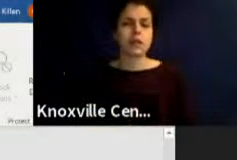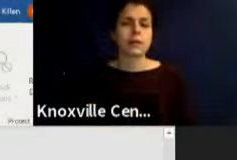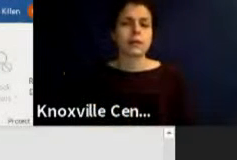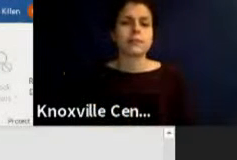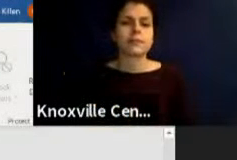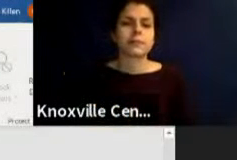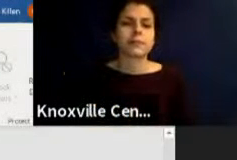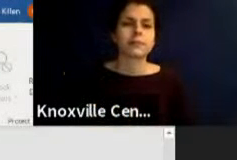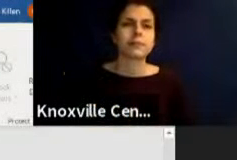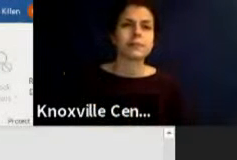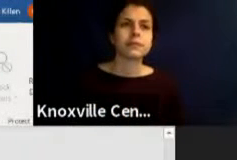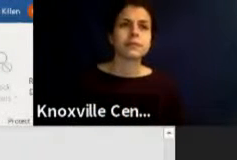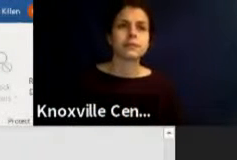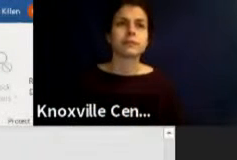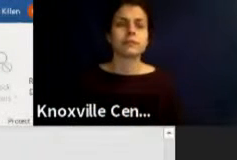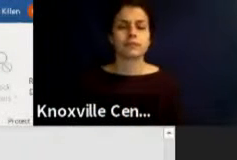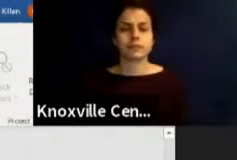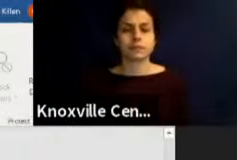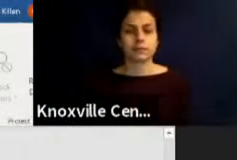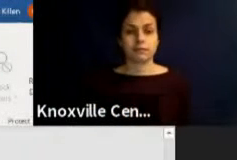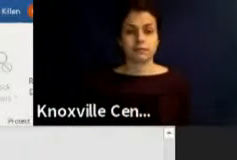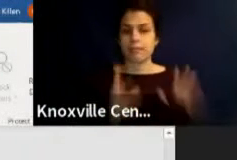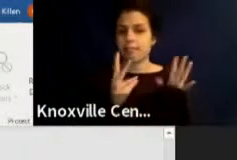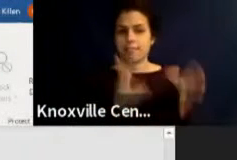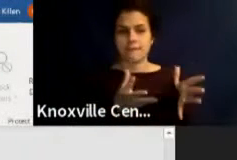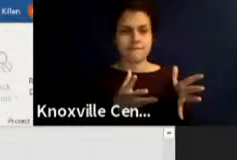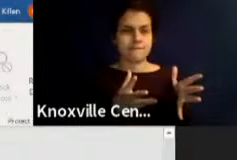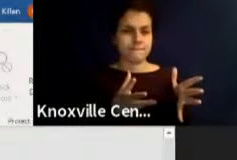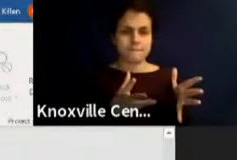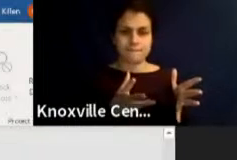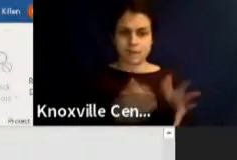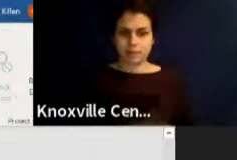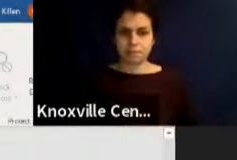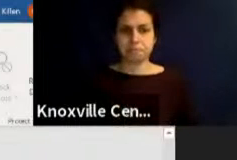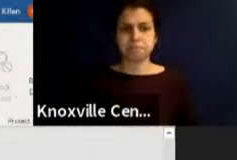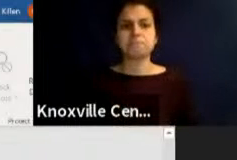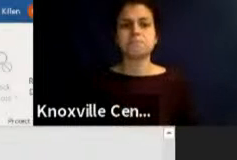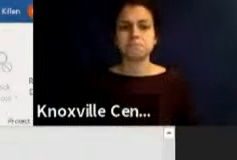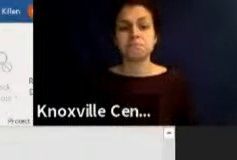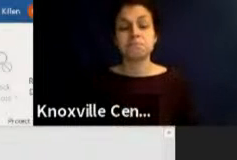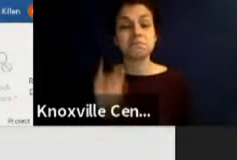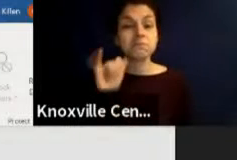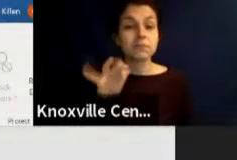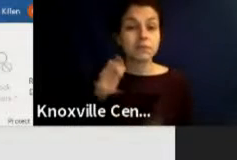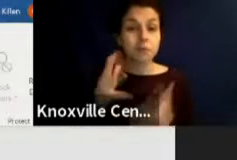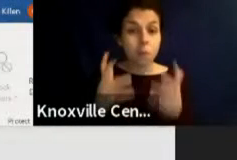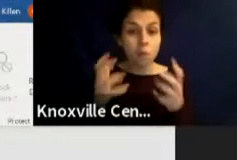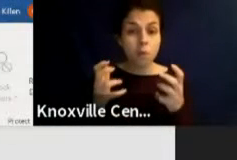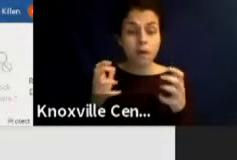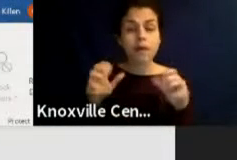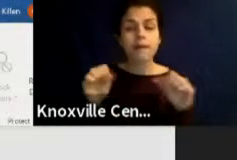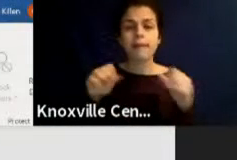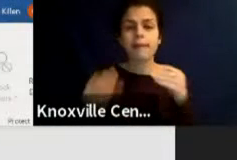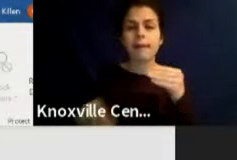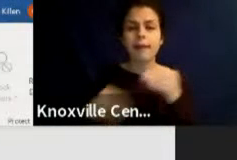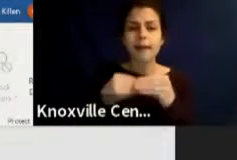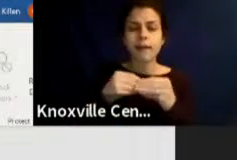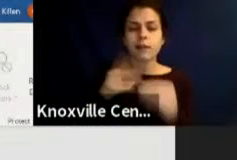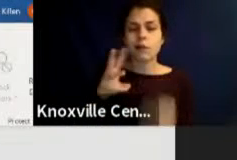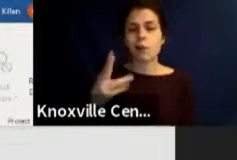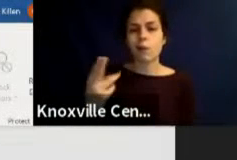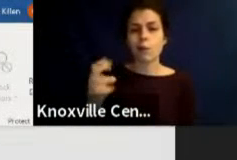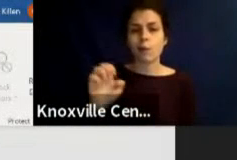and leave the rest, I believe. And then we could add, if we want to, if you all would like,